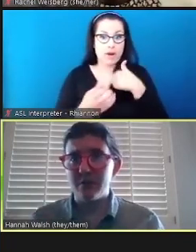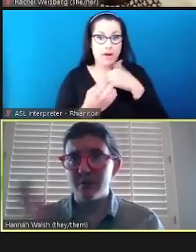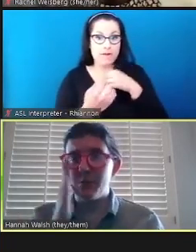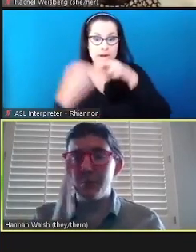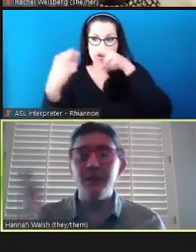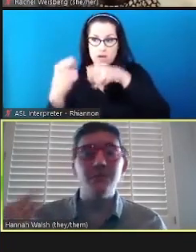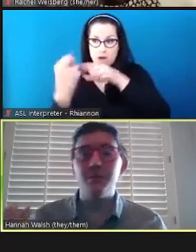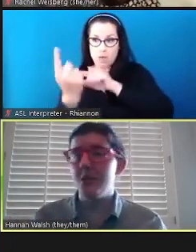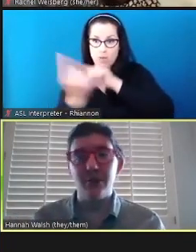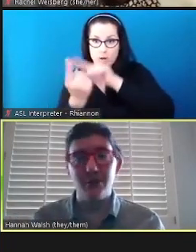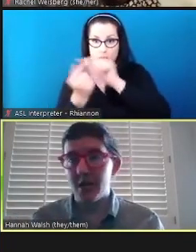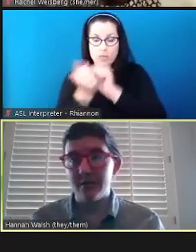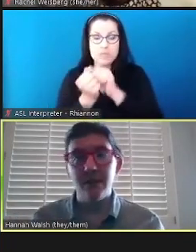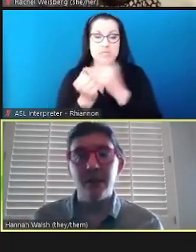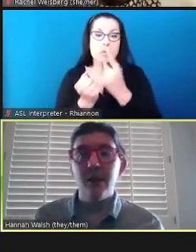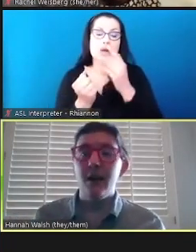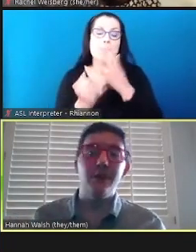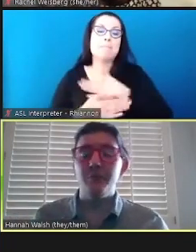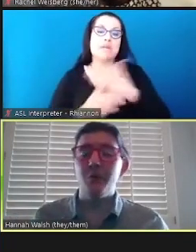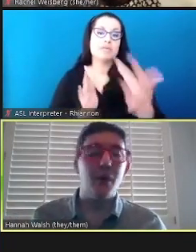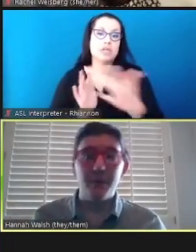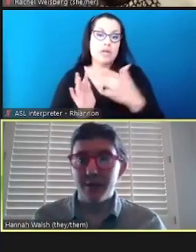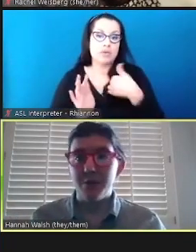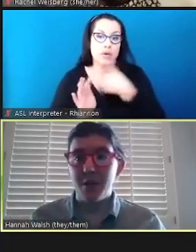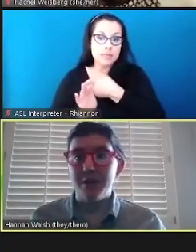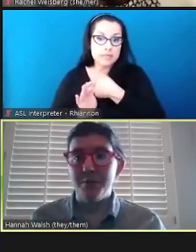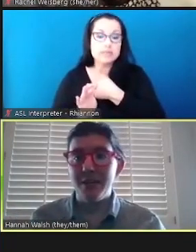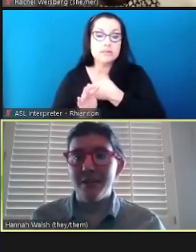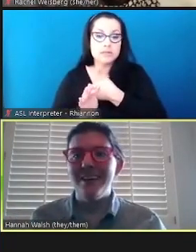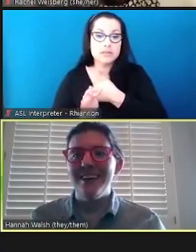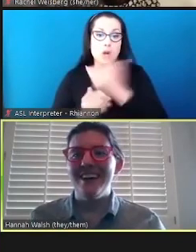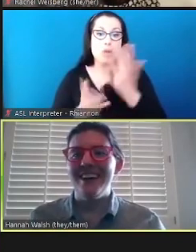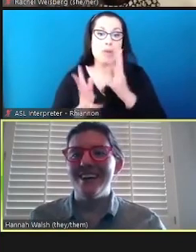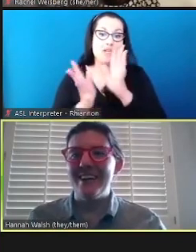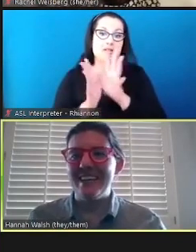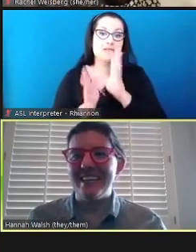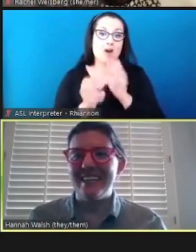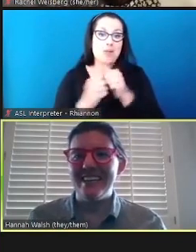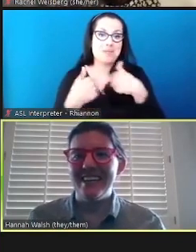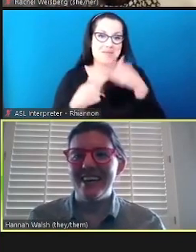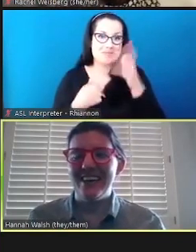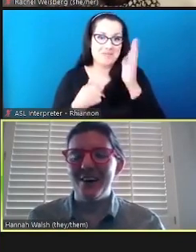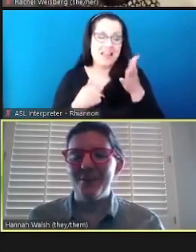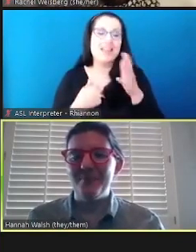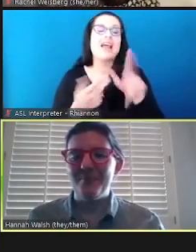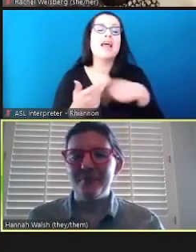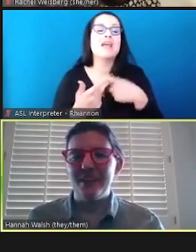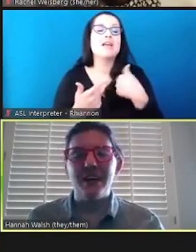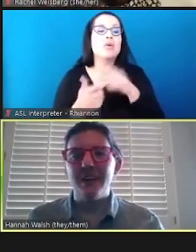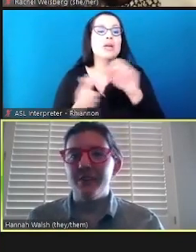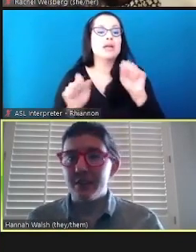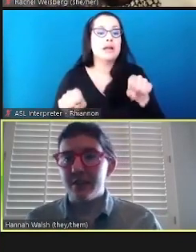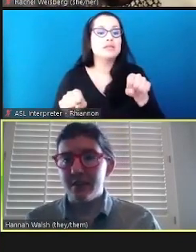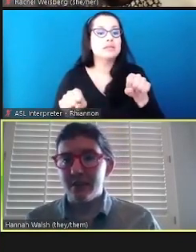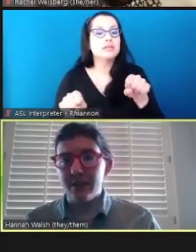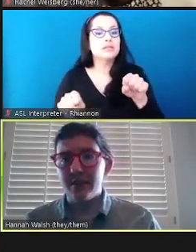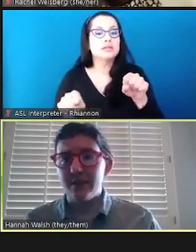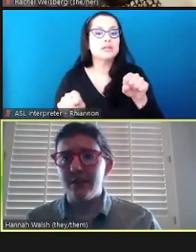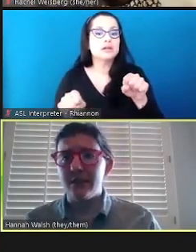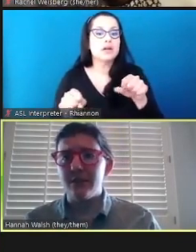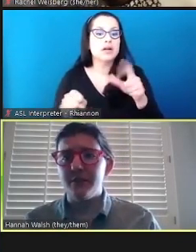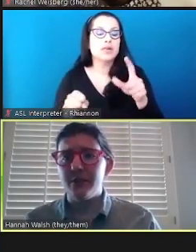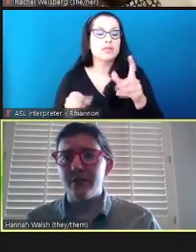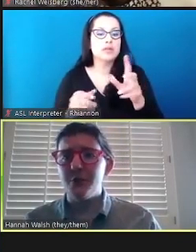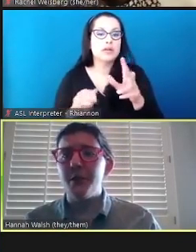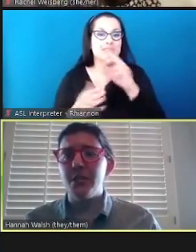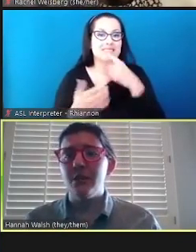conversation with someone, please reach out to us. You'll probably end up talking to me, and we can get kind of into the